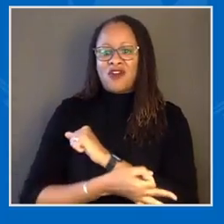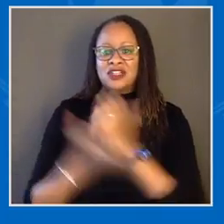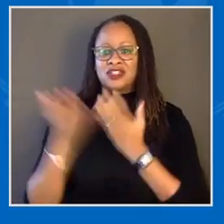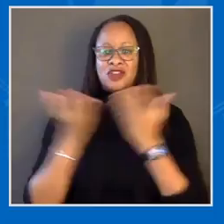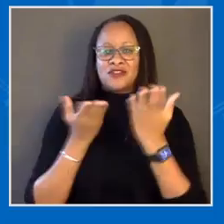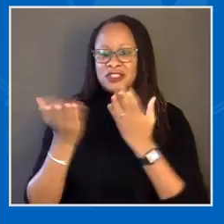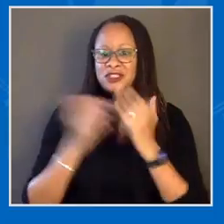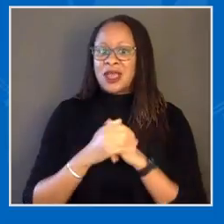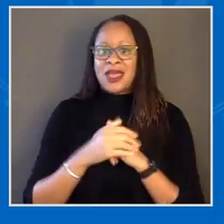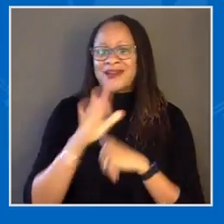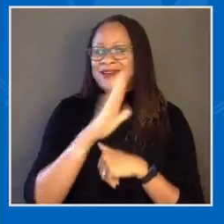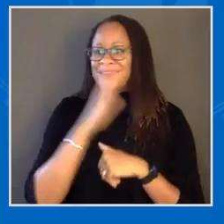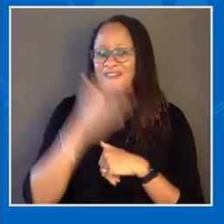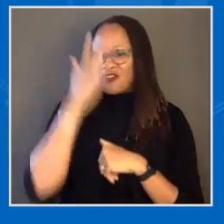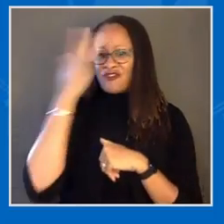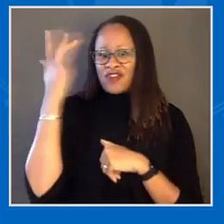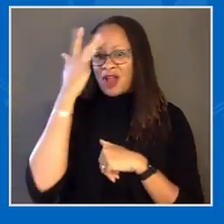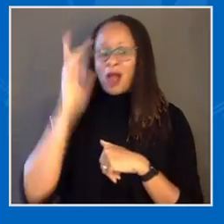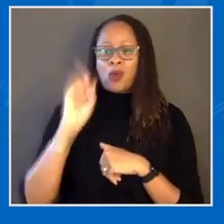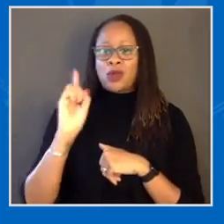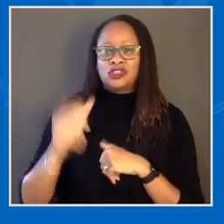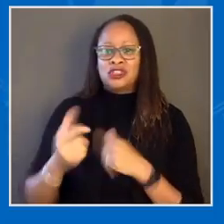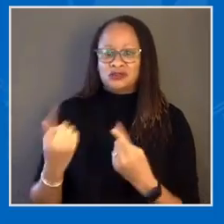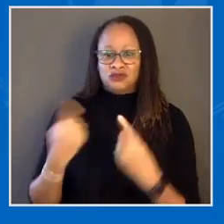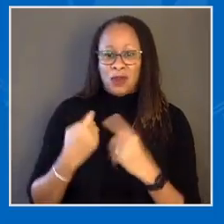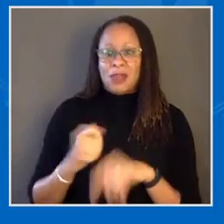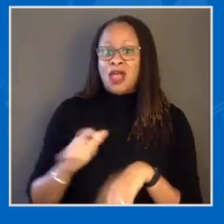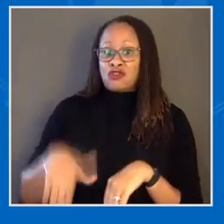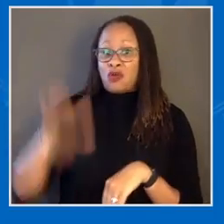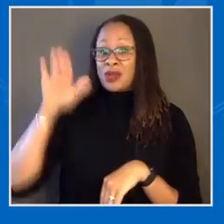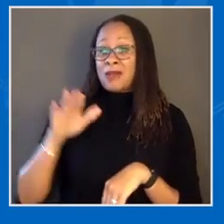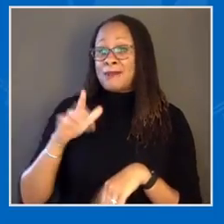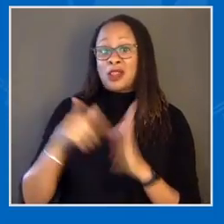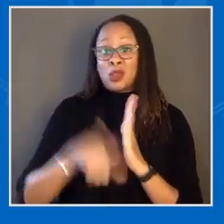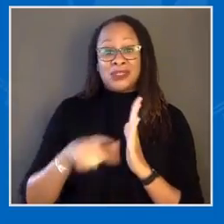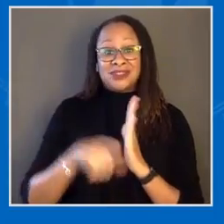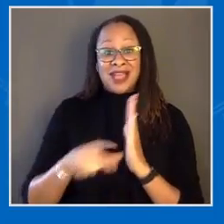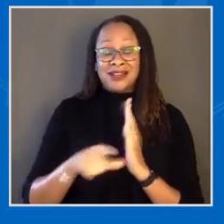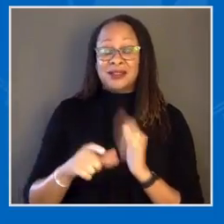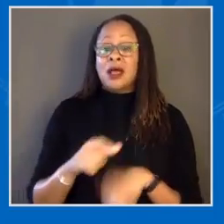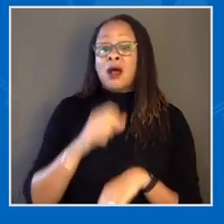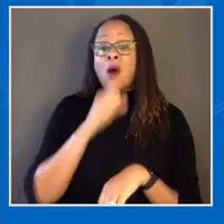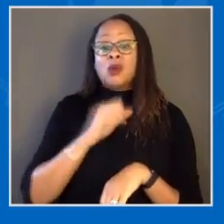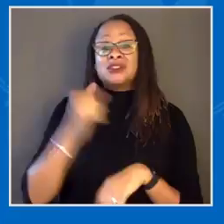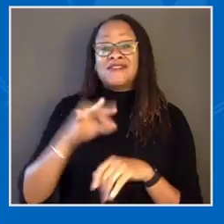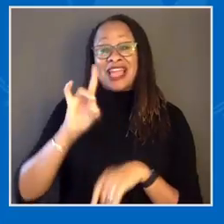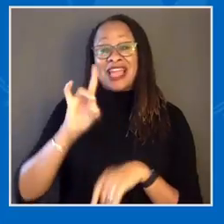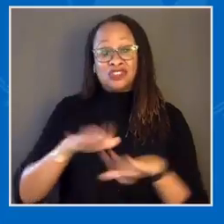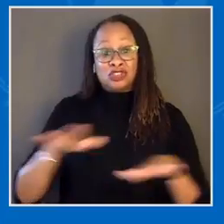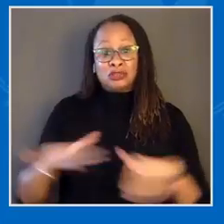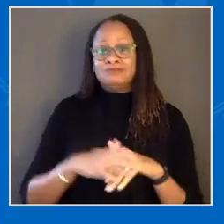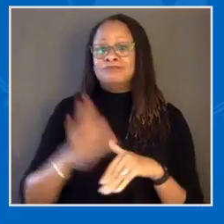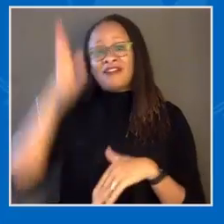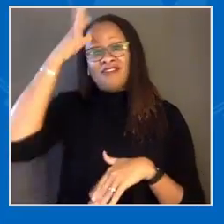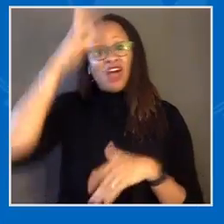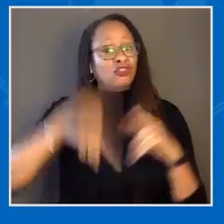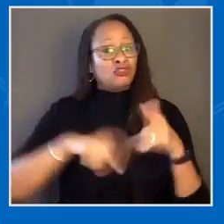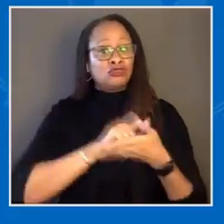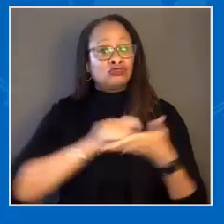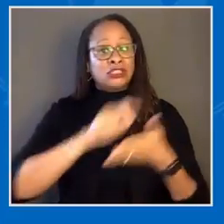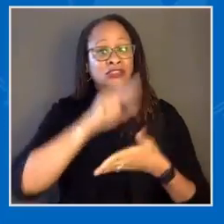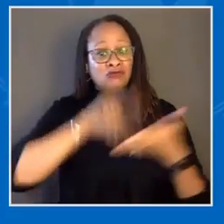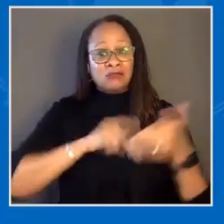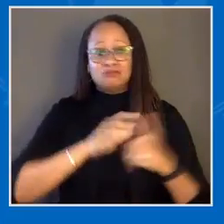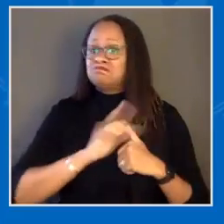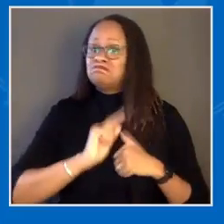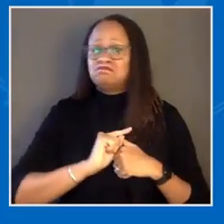growing up in segregated Louisiana. The eldest of eight, her dad couldn't read or write, but she says he was the